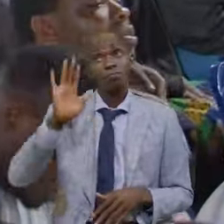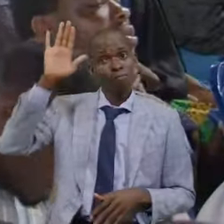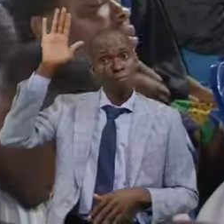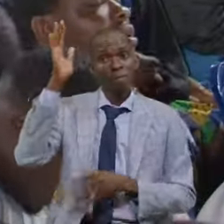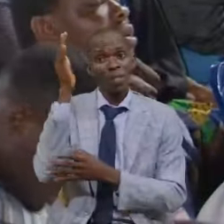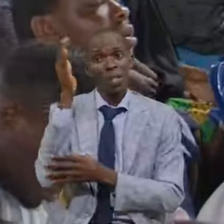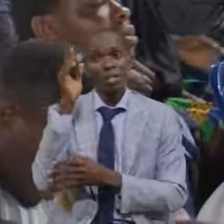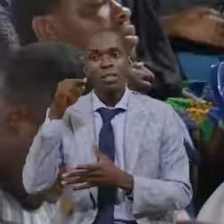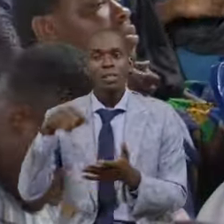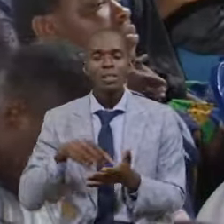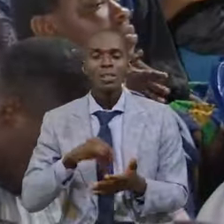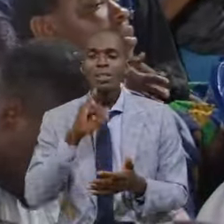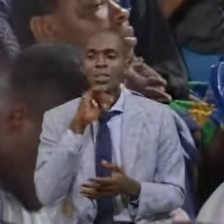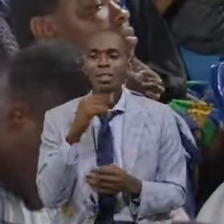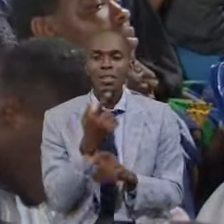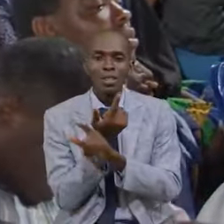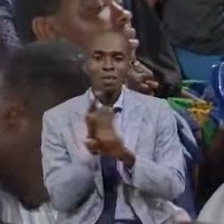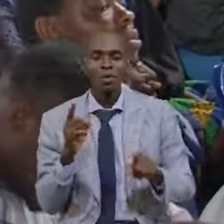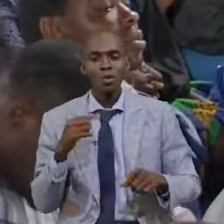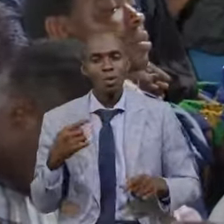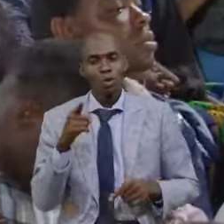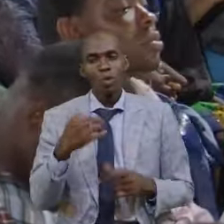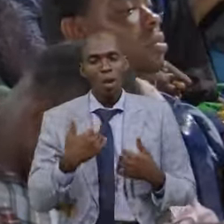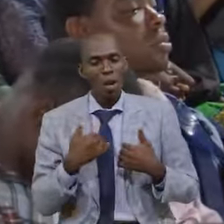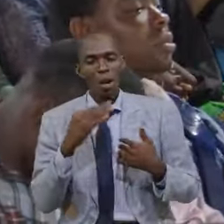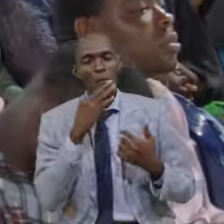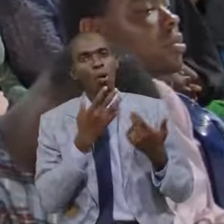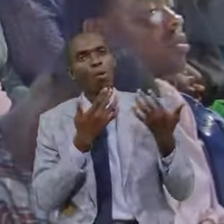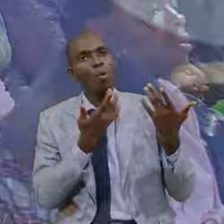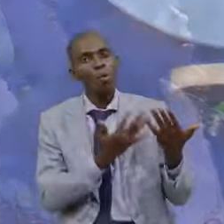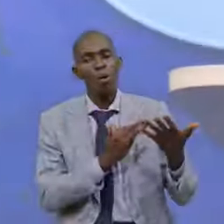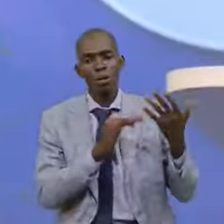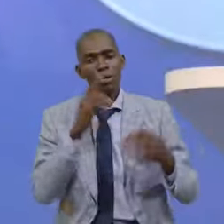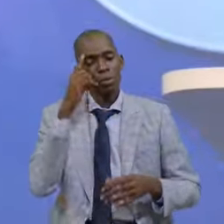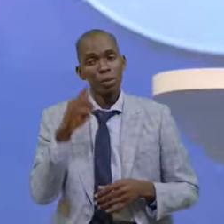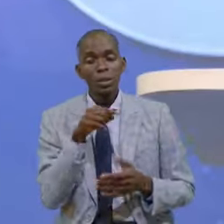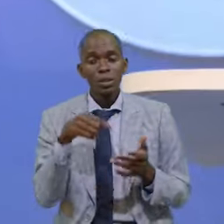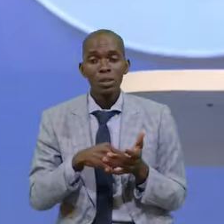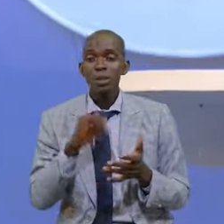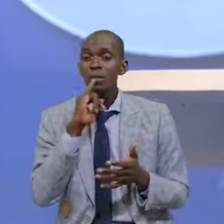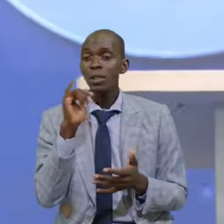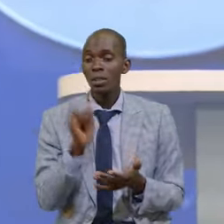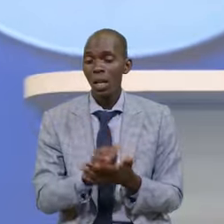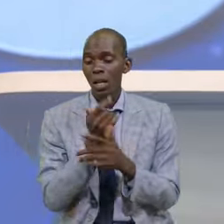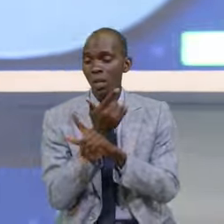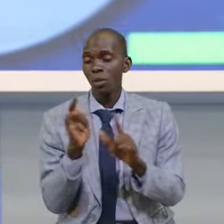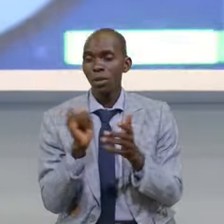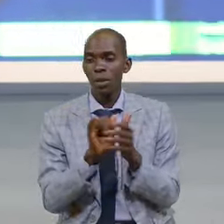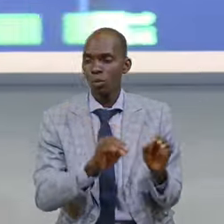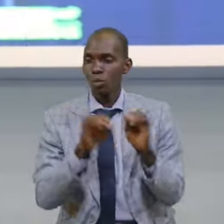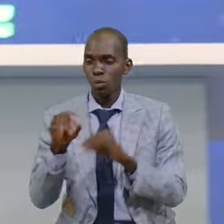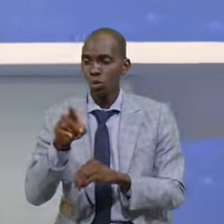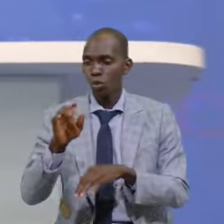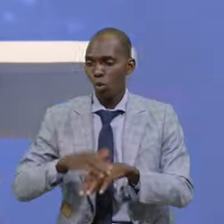is the liberation you've been waiting for. This is the liberation that will put your feet in the path of progress.